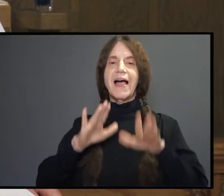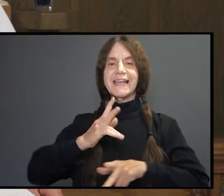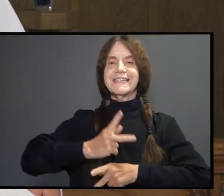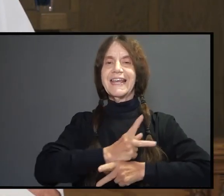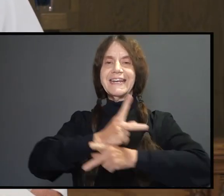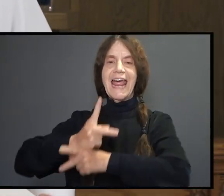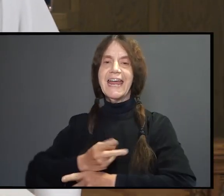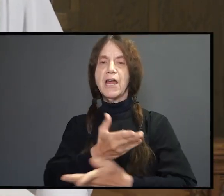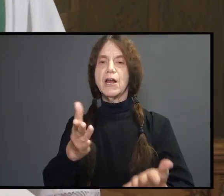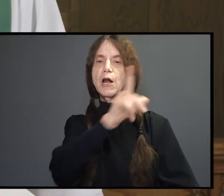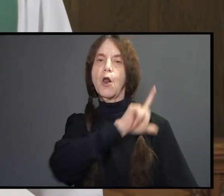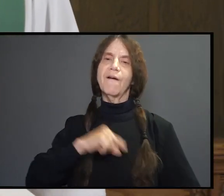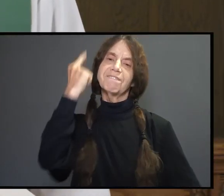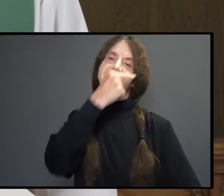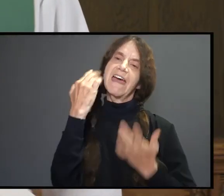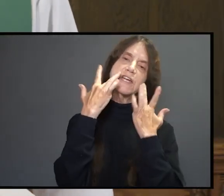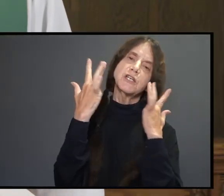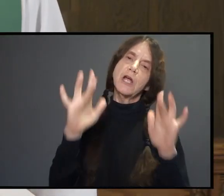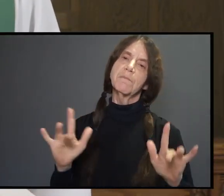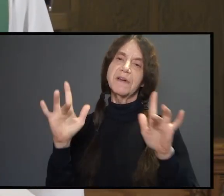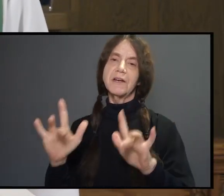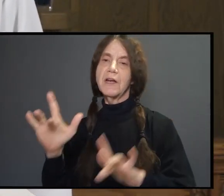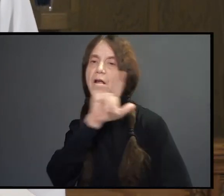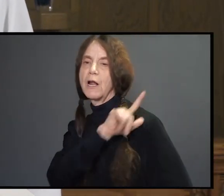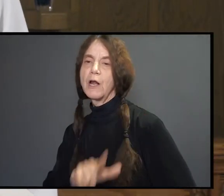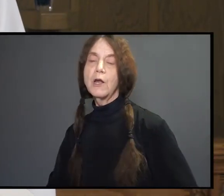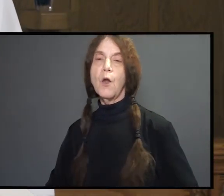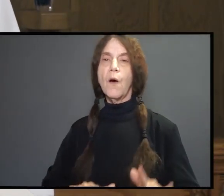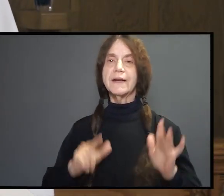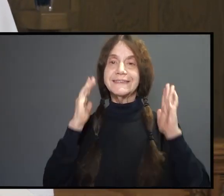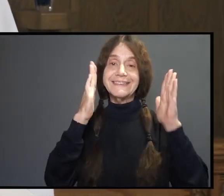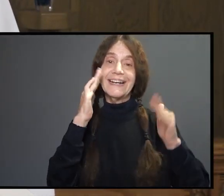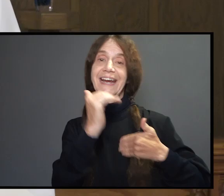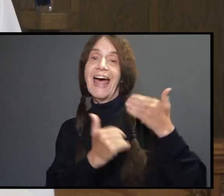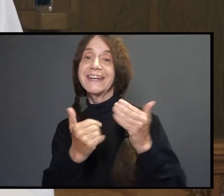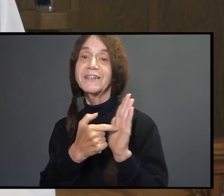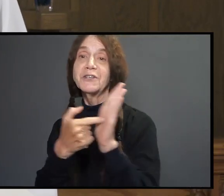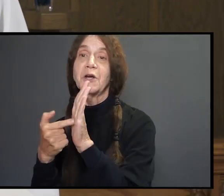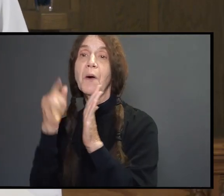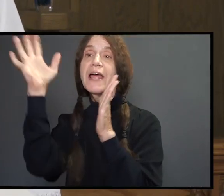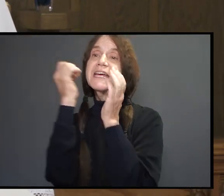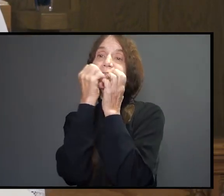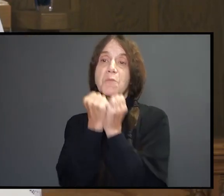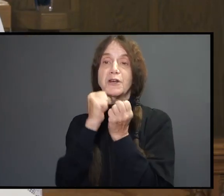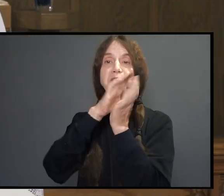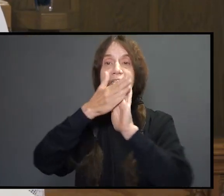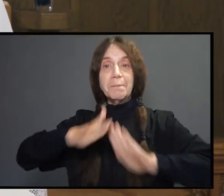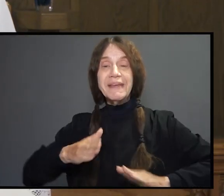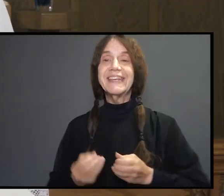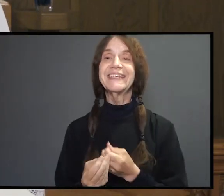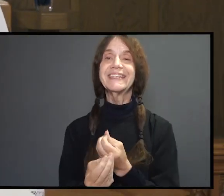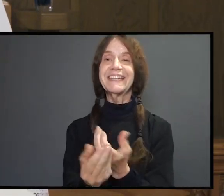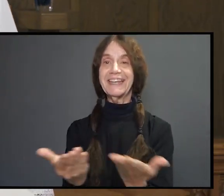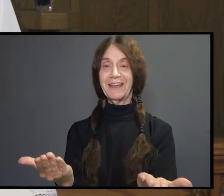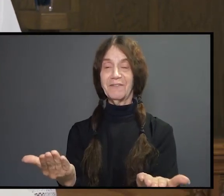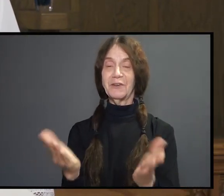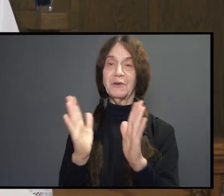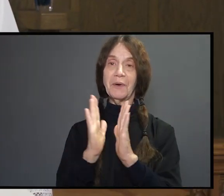you and keep you. The Lord make His face shine on you and be gracious unto you. The Lord look upon you with His favor and give you